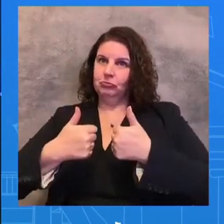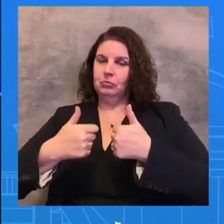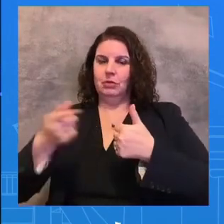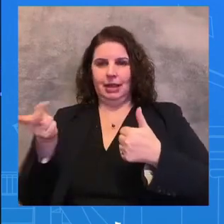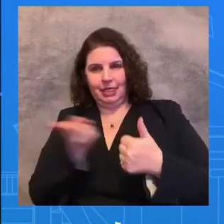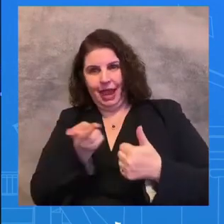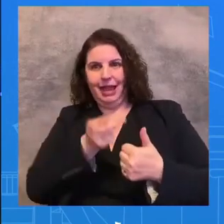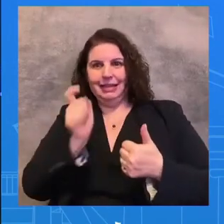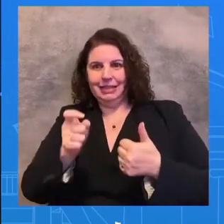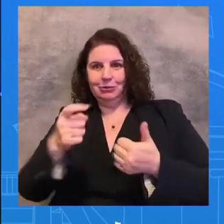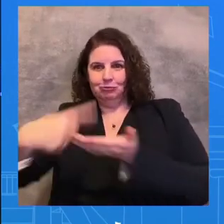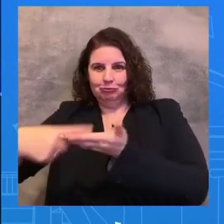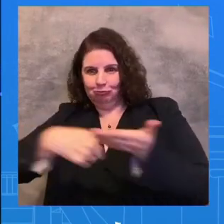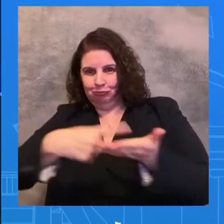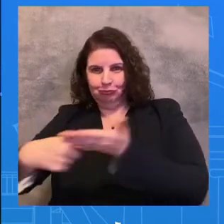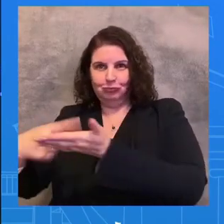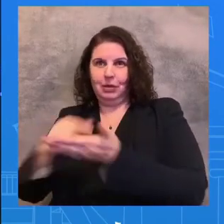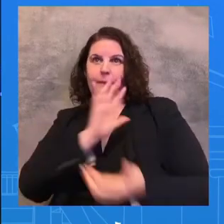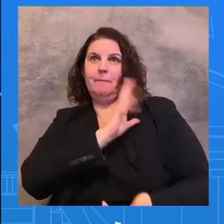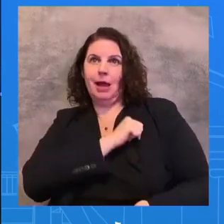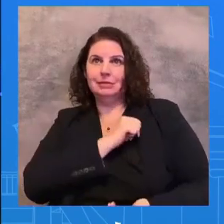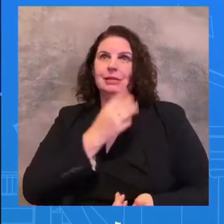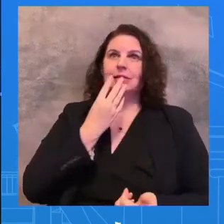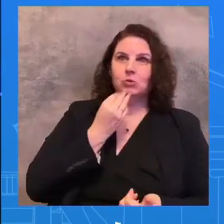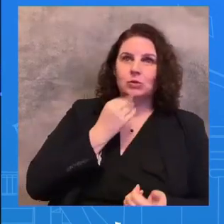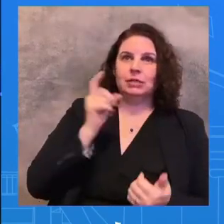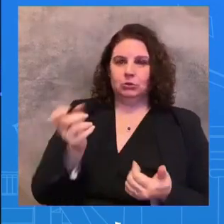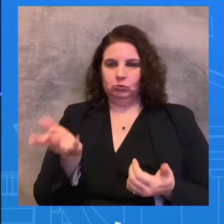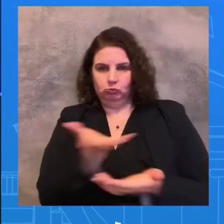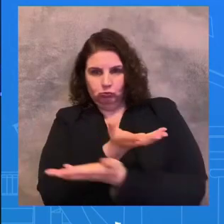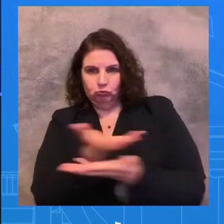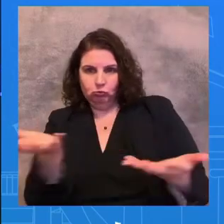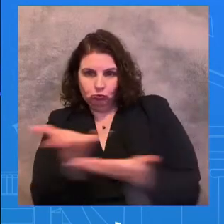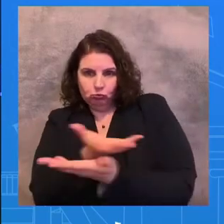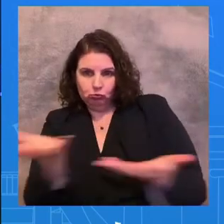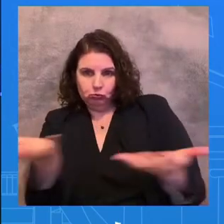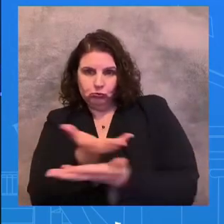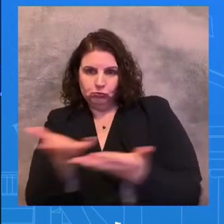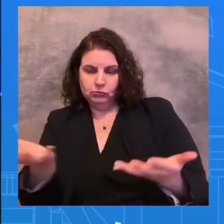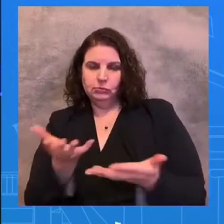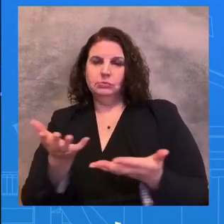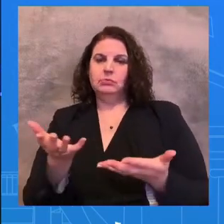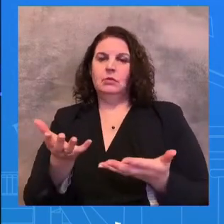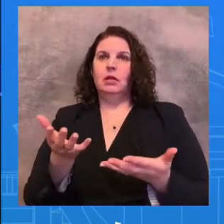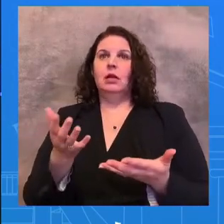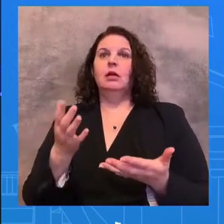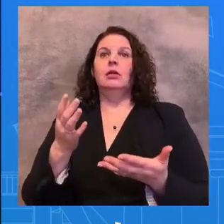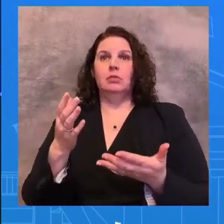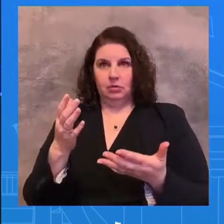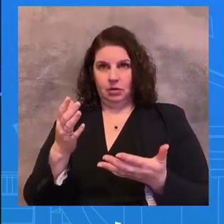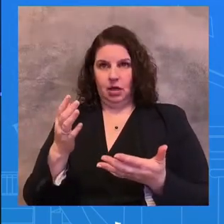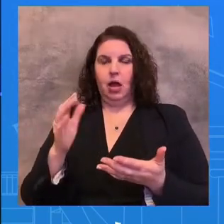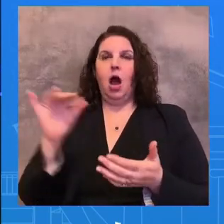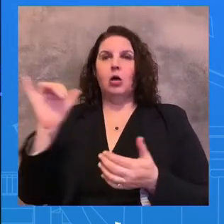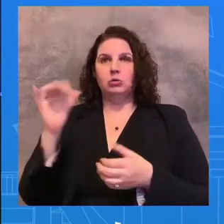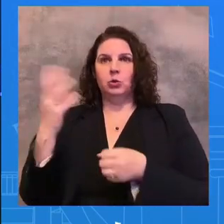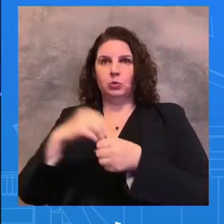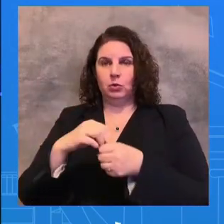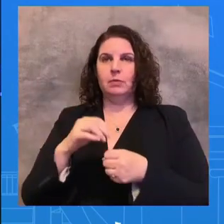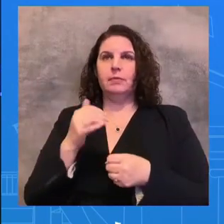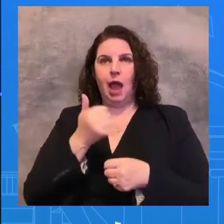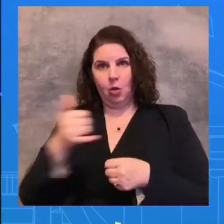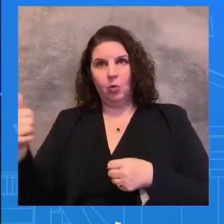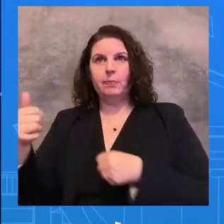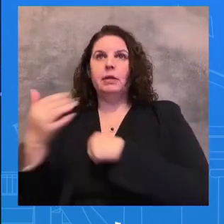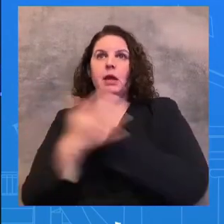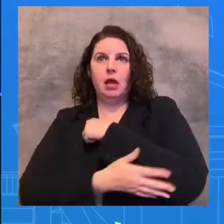that's what a larger regional strategy, engaging Arab states to try to generate momentum in that direction, that's why it's been such